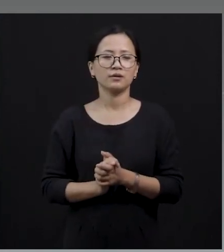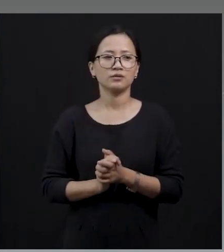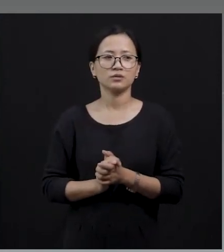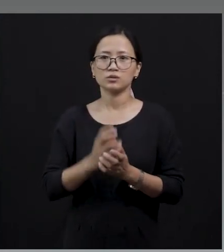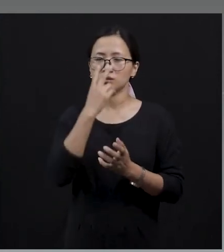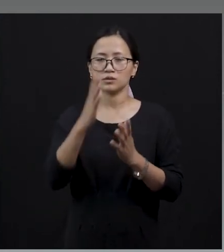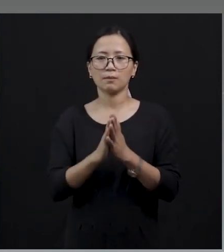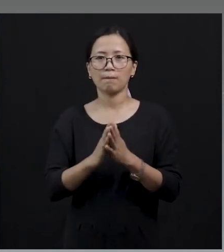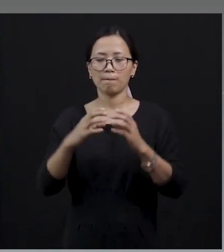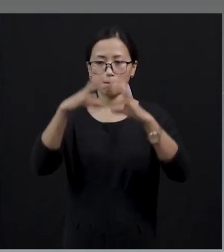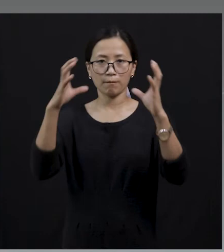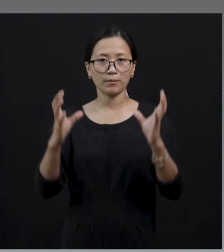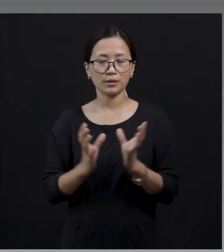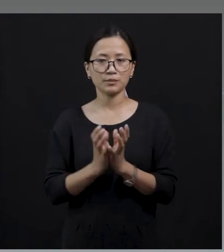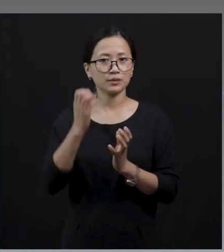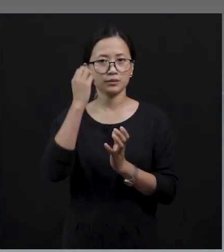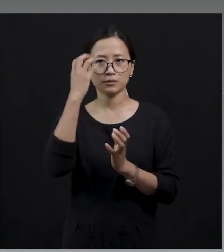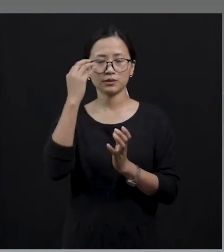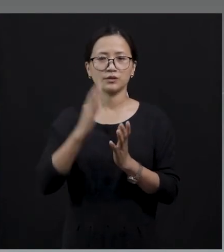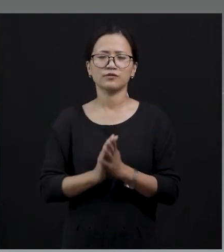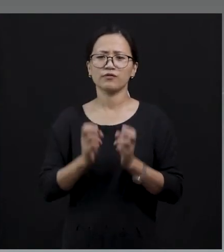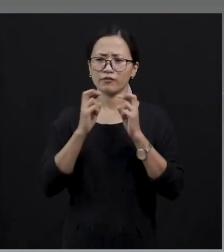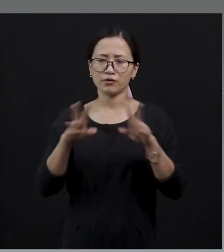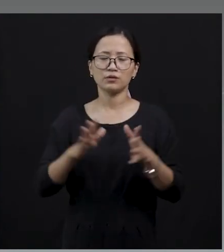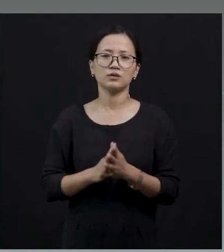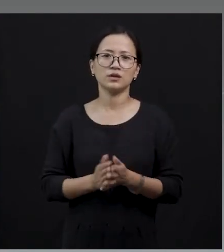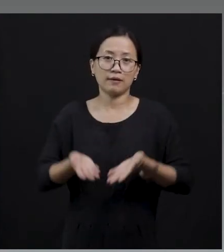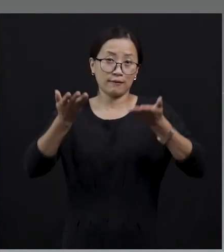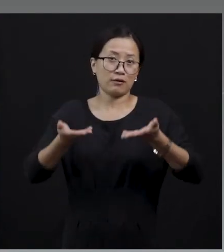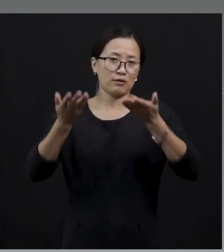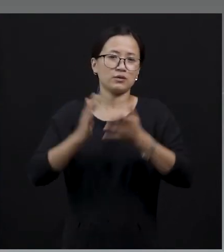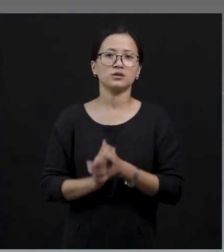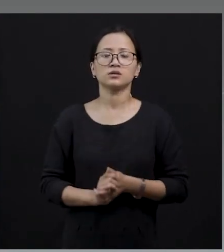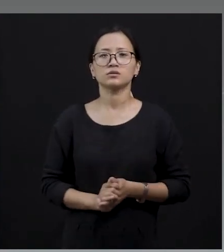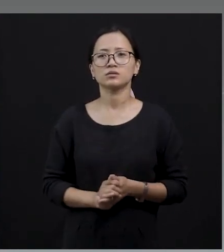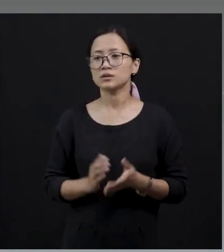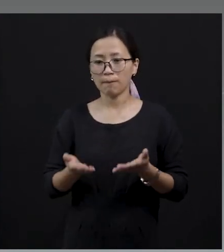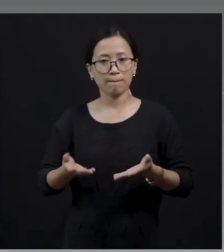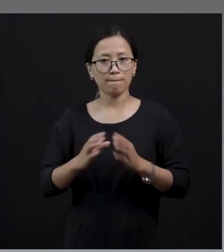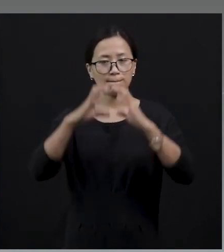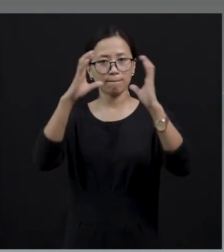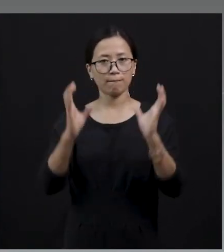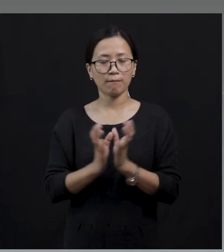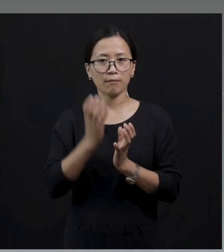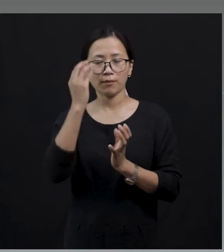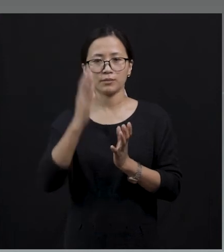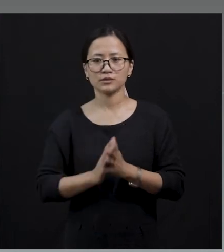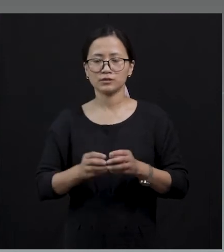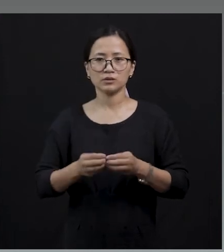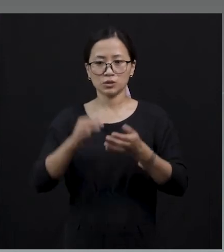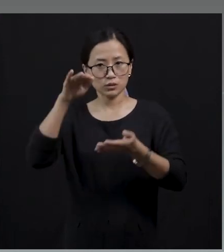you can see this scale towards the pumpkin is down and it goes down,